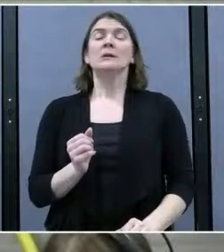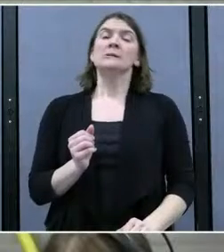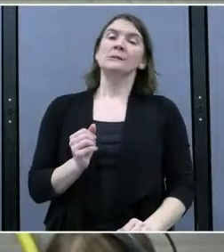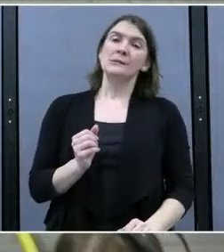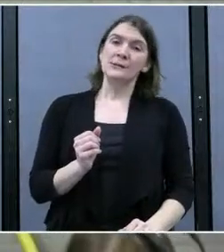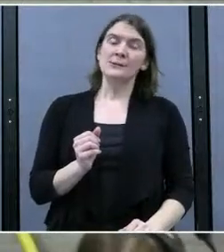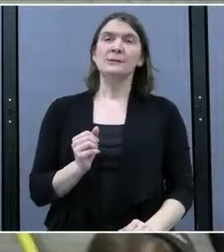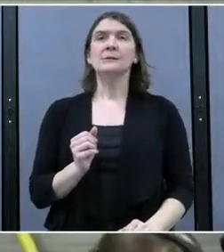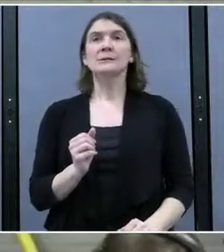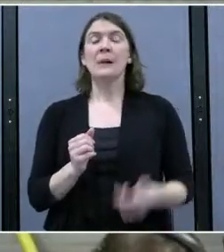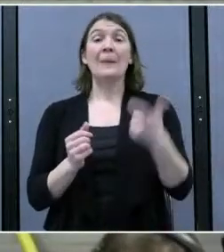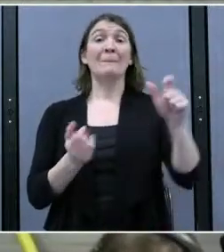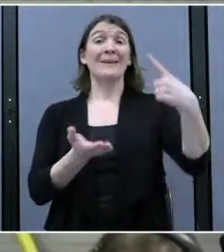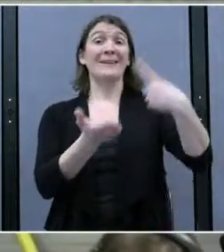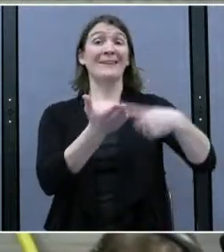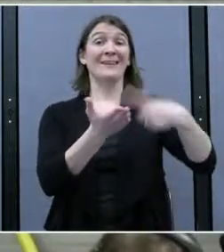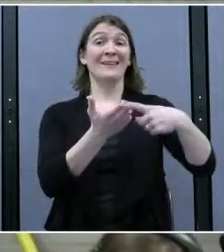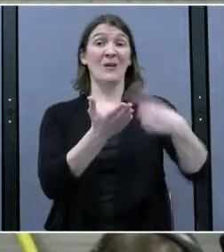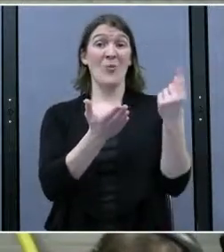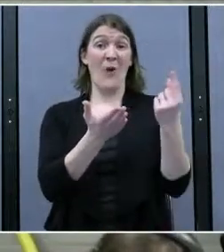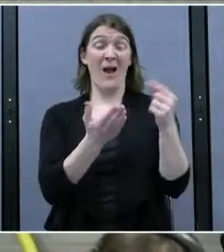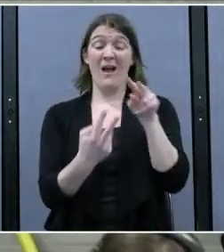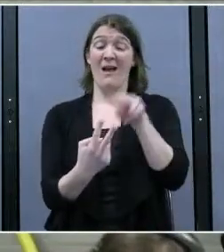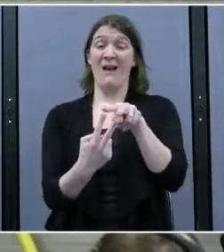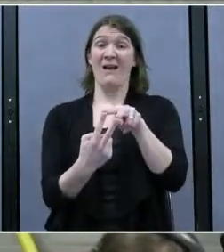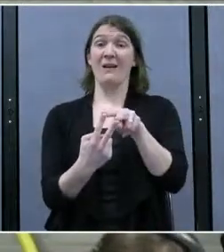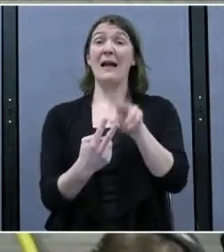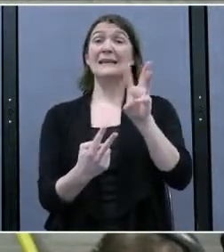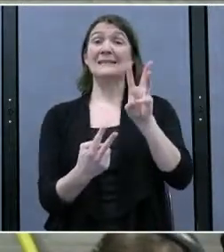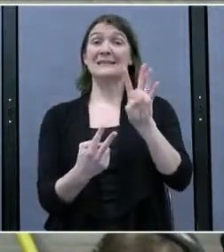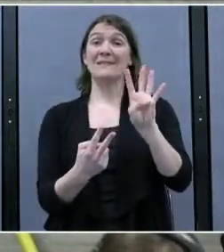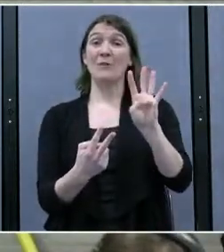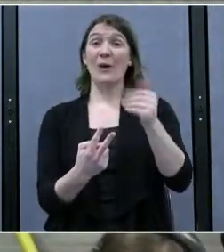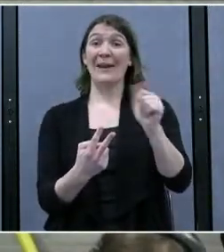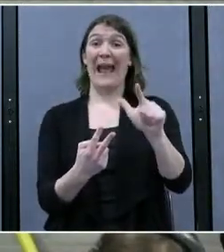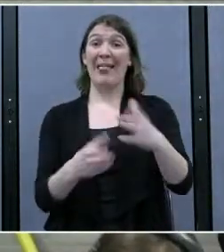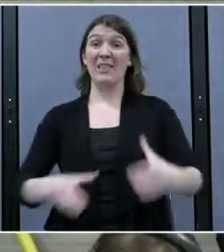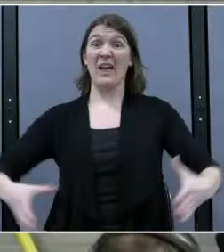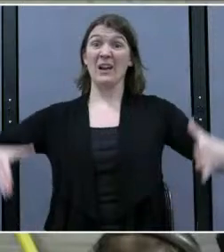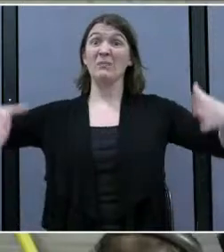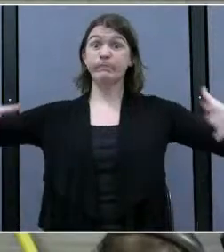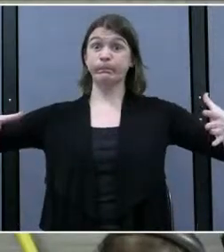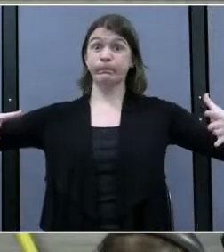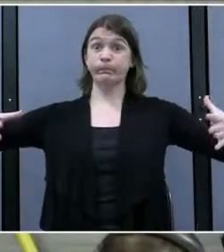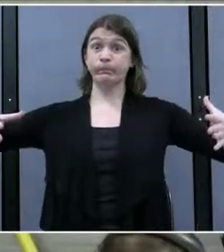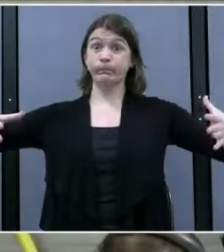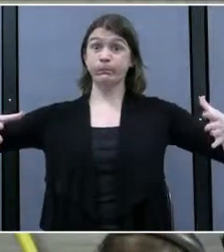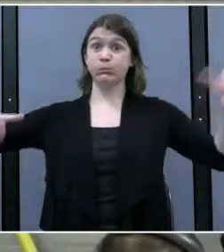for discussion, one is a 64-gallon container, which is a pretty good size